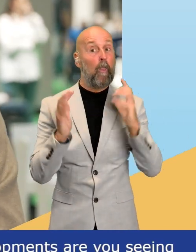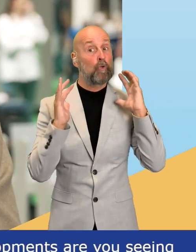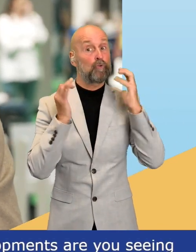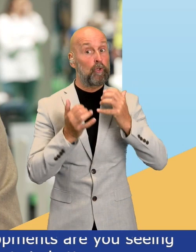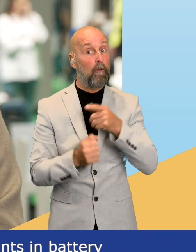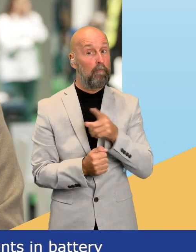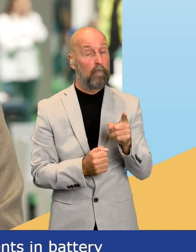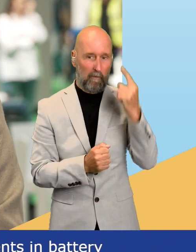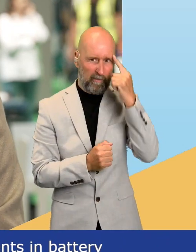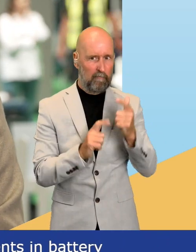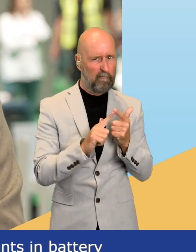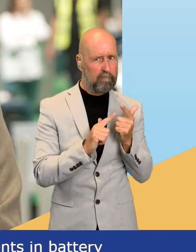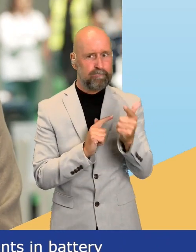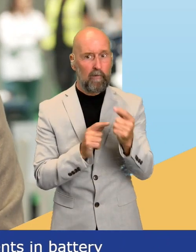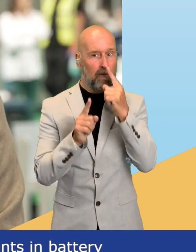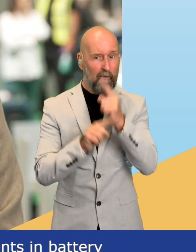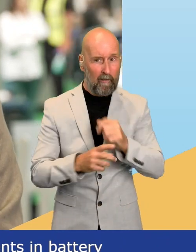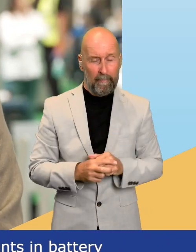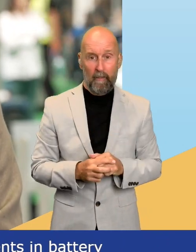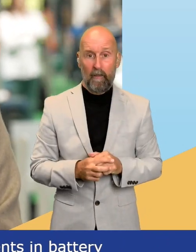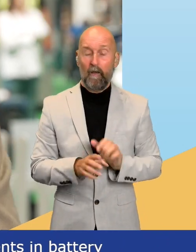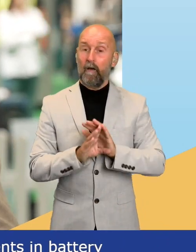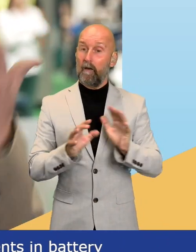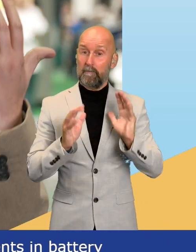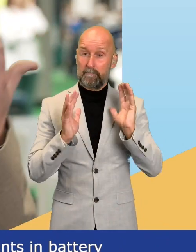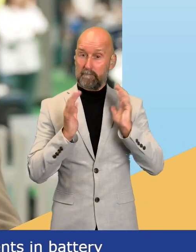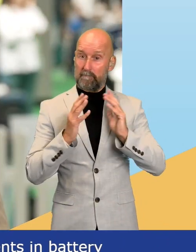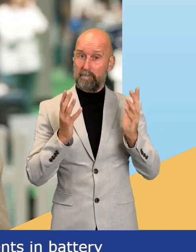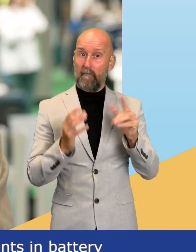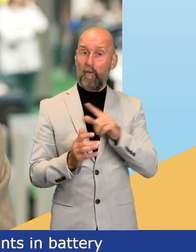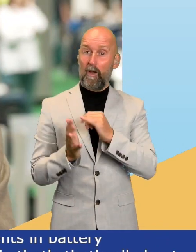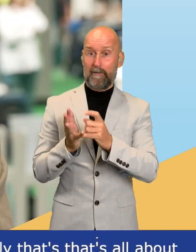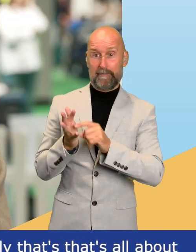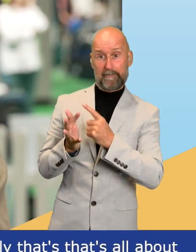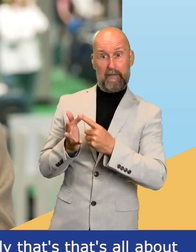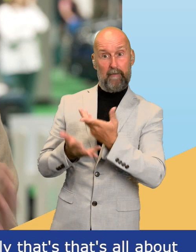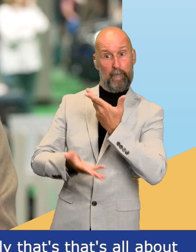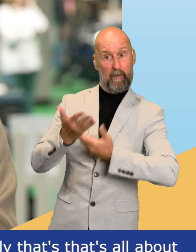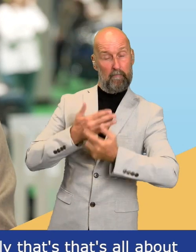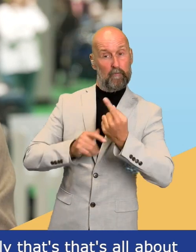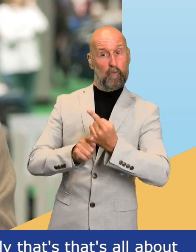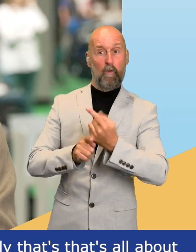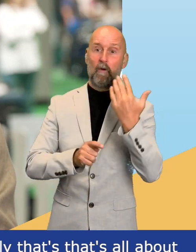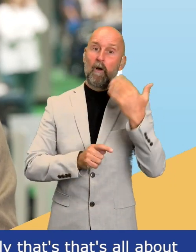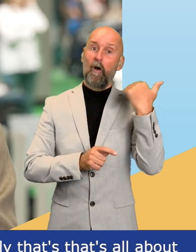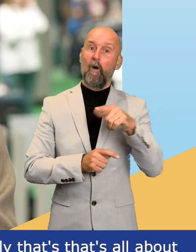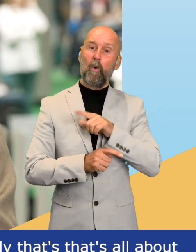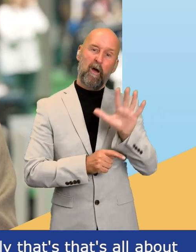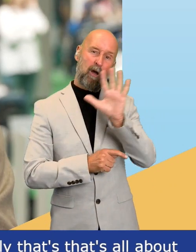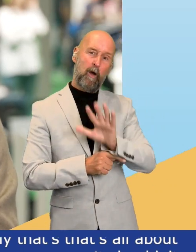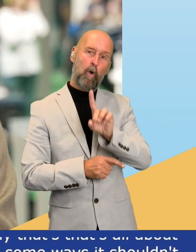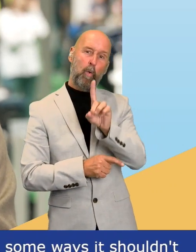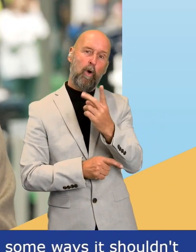people. Mm-hmm. In some ways, it shouldn't be as big a concern as it is. As Steve mentioned during our talk earlier, the average miles per week is around